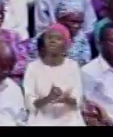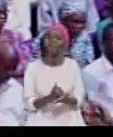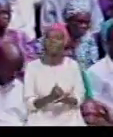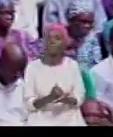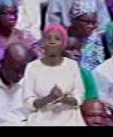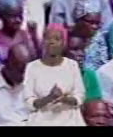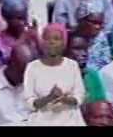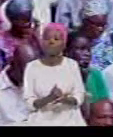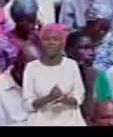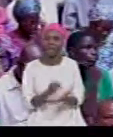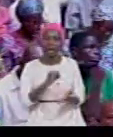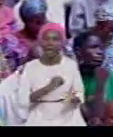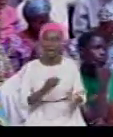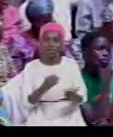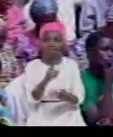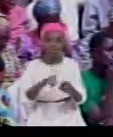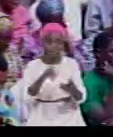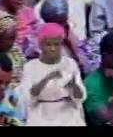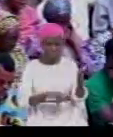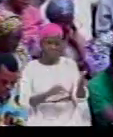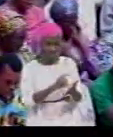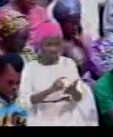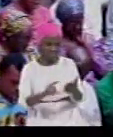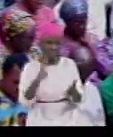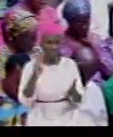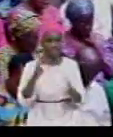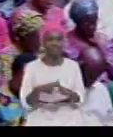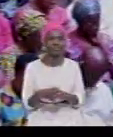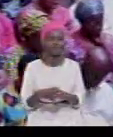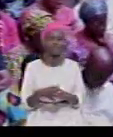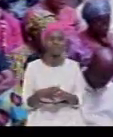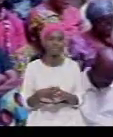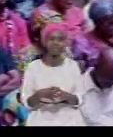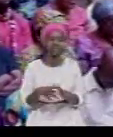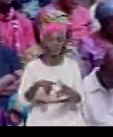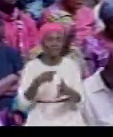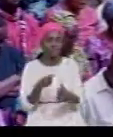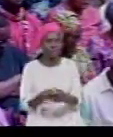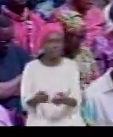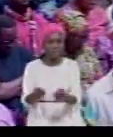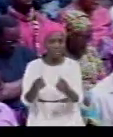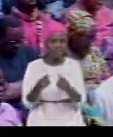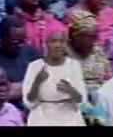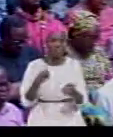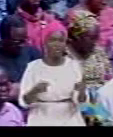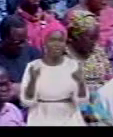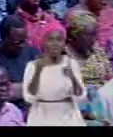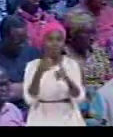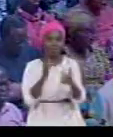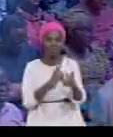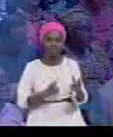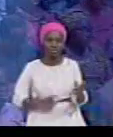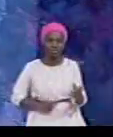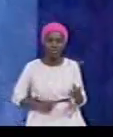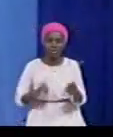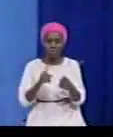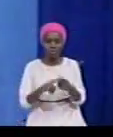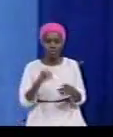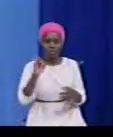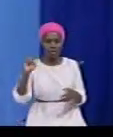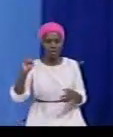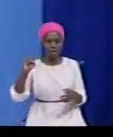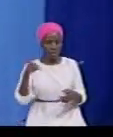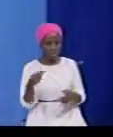verse 4 there. In verse 4, then came the word of the Lord to Isaiah,